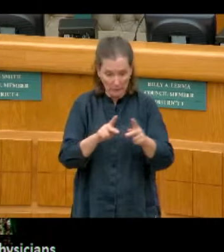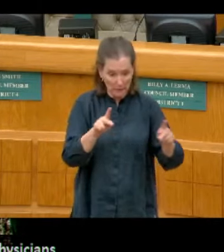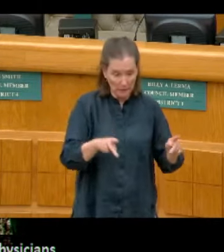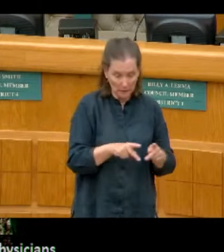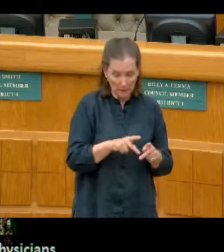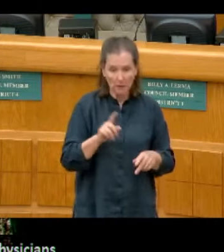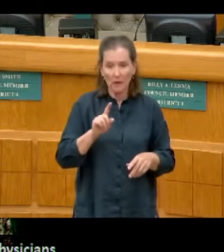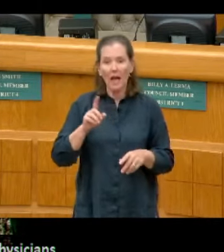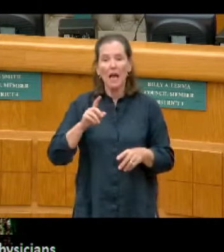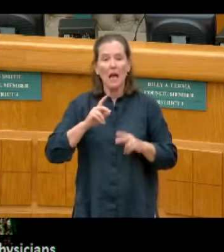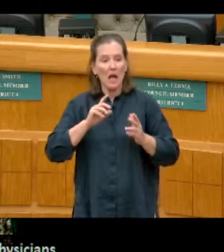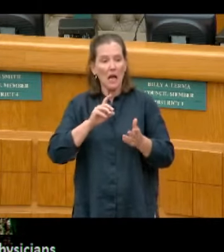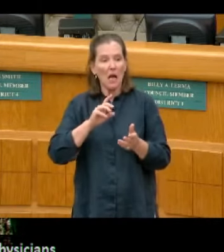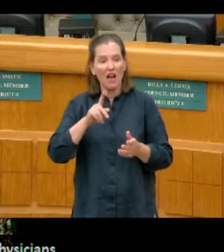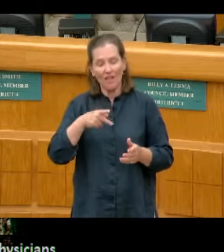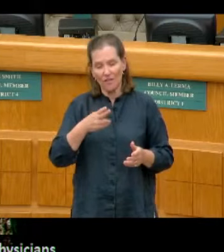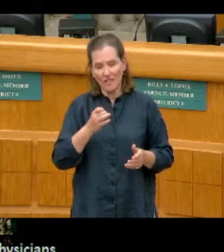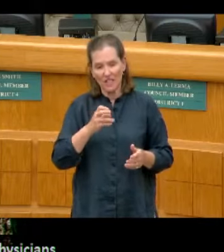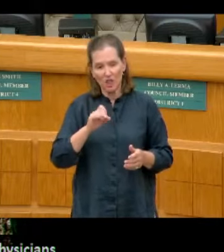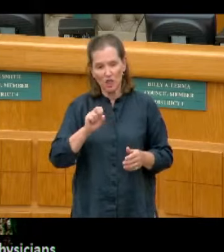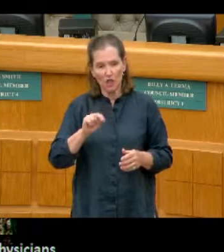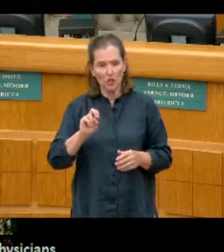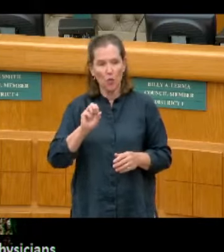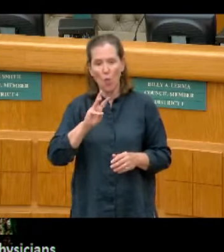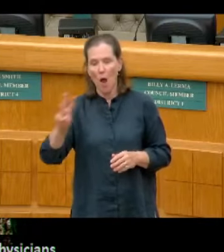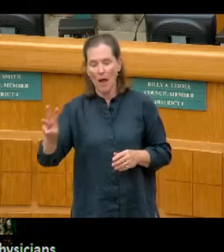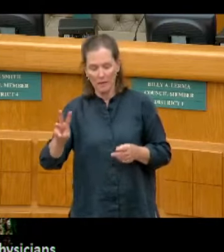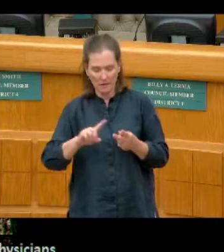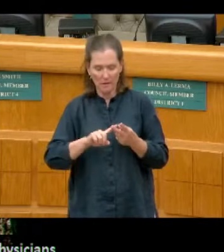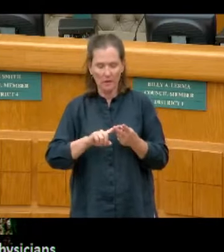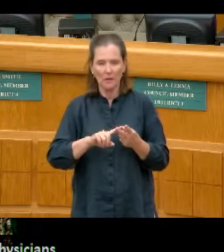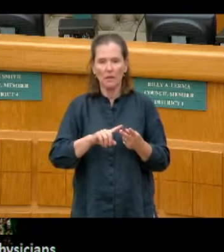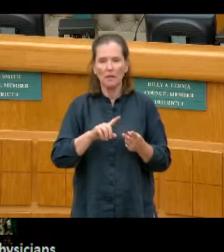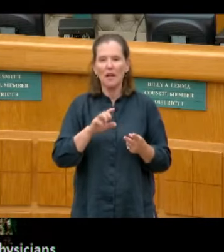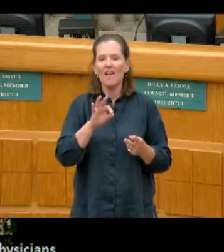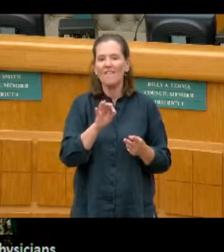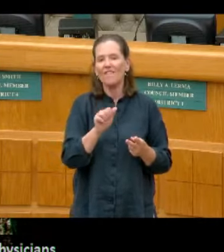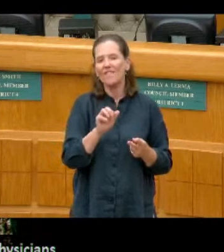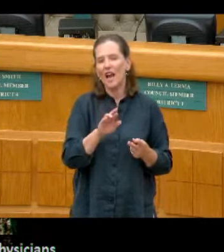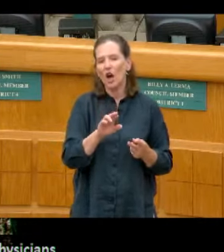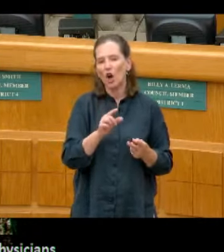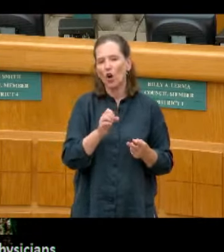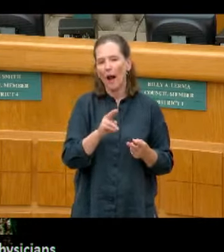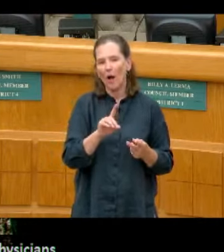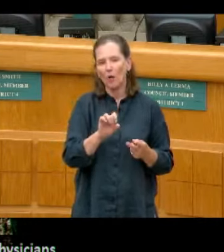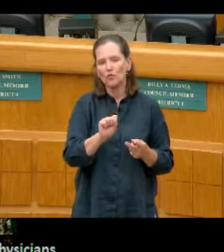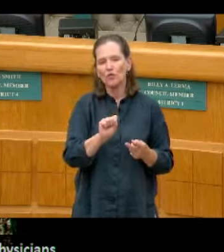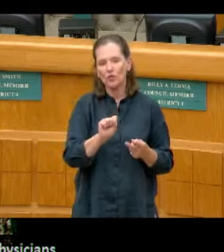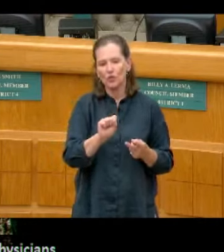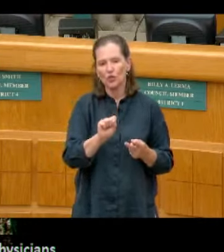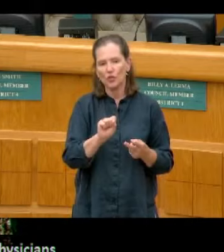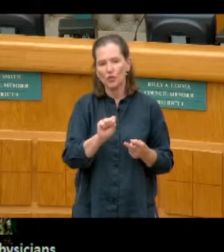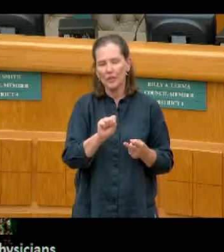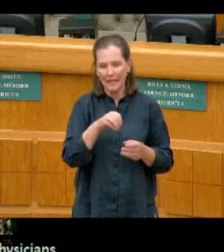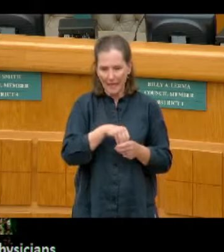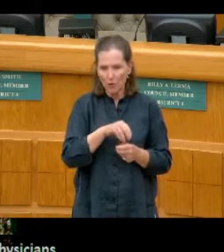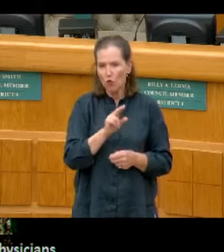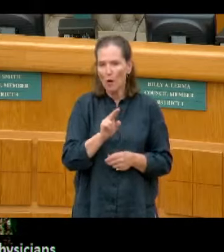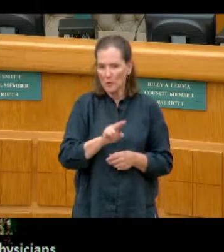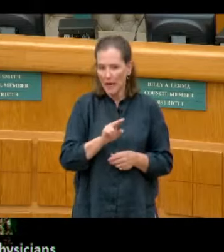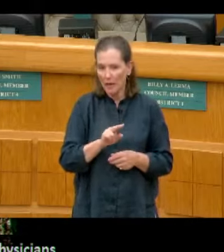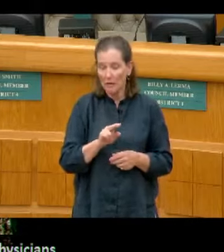Physicians West. One is the Borchard Fairgrounds, in town or out of town. And again, if you want